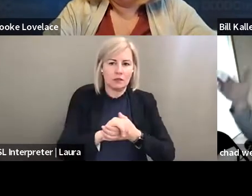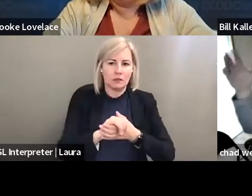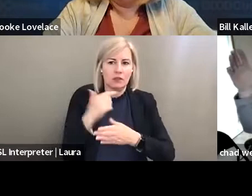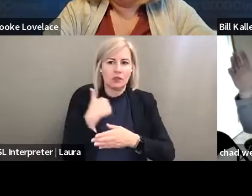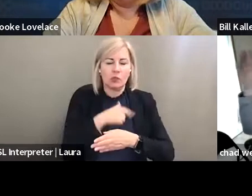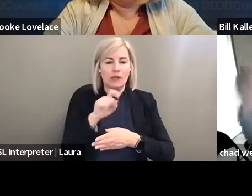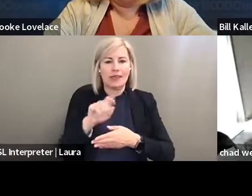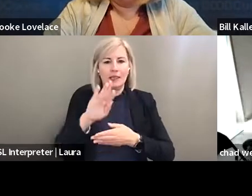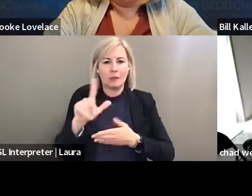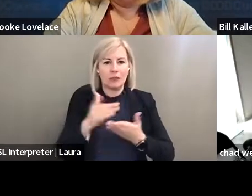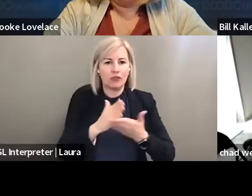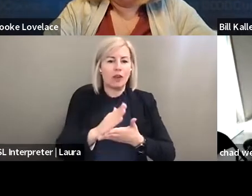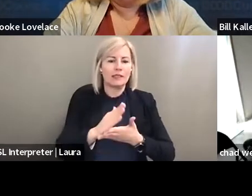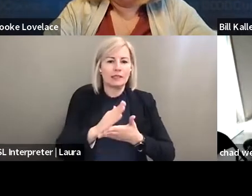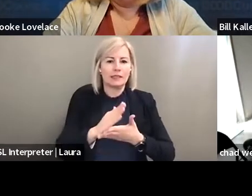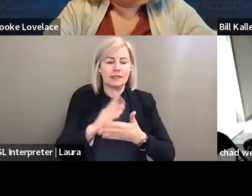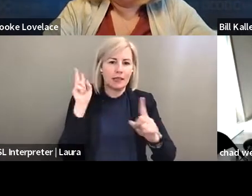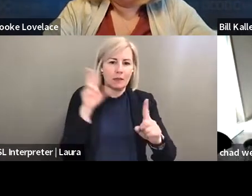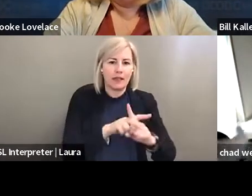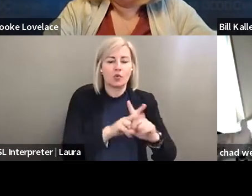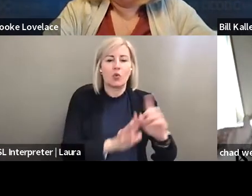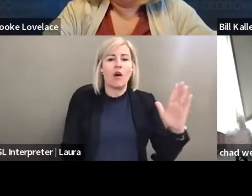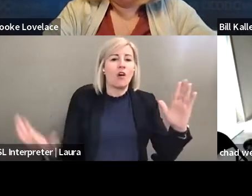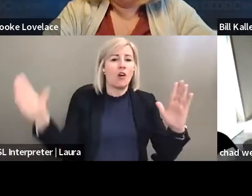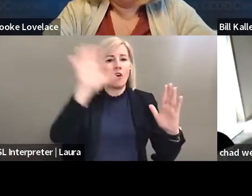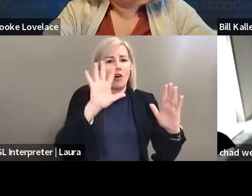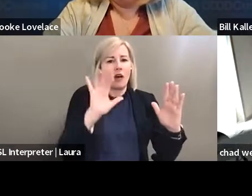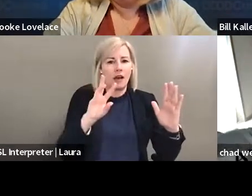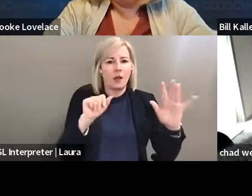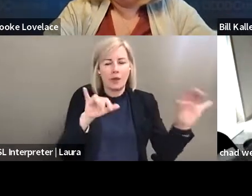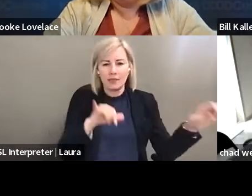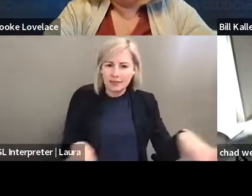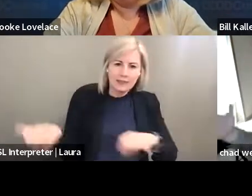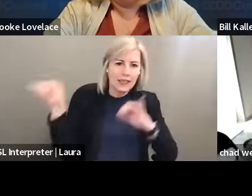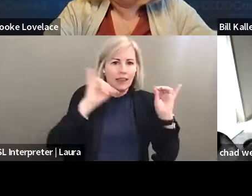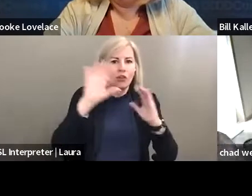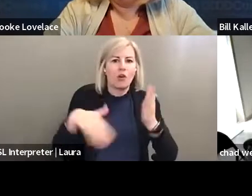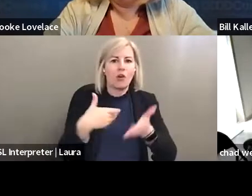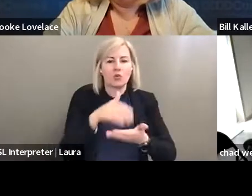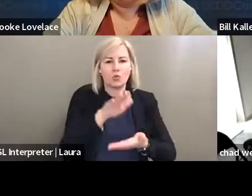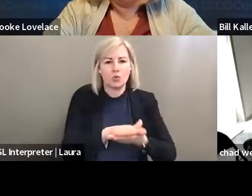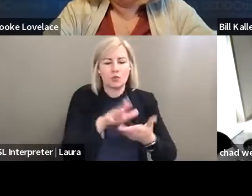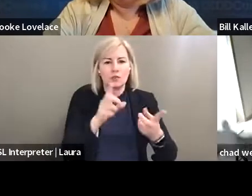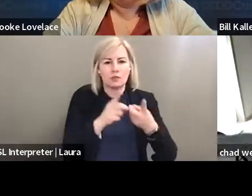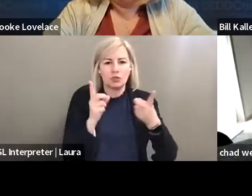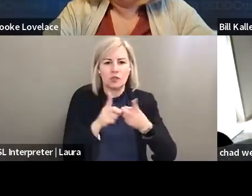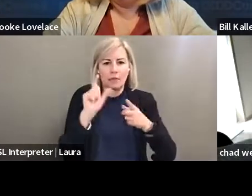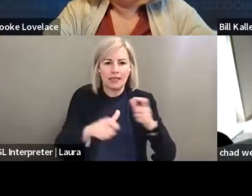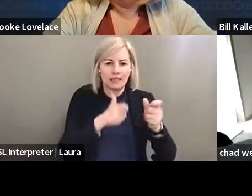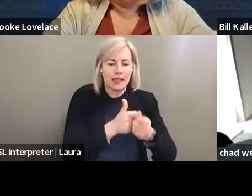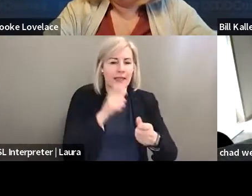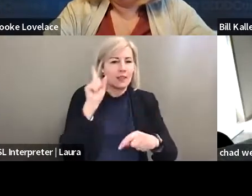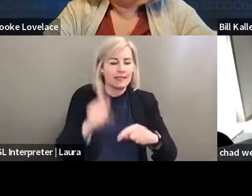rights that pertain all across the state of Iowa, that is the same for all school districts, that they have to comply by. They can't just keep parents out of